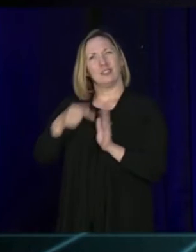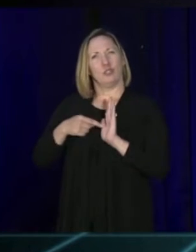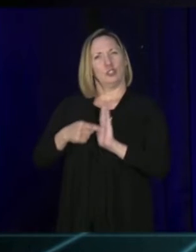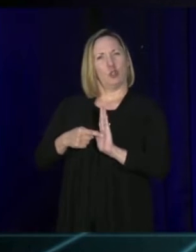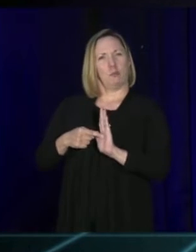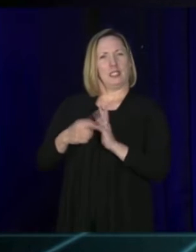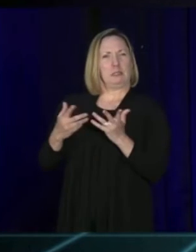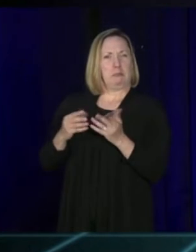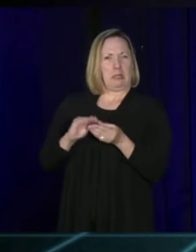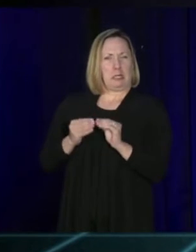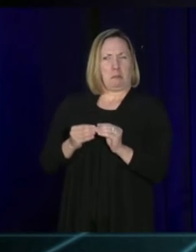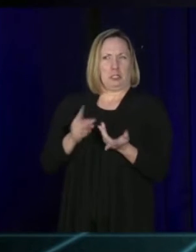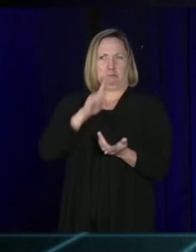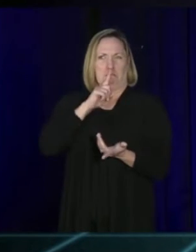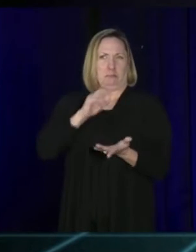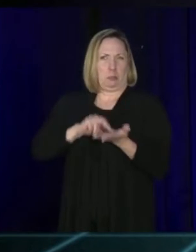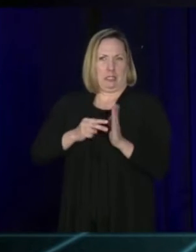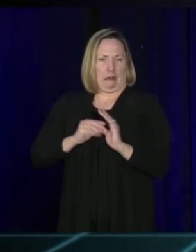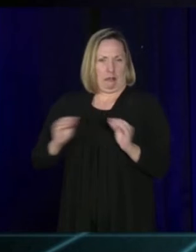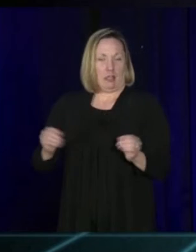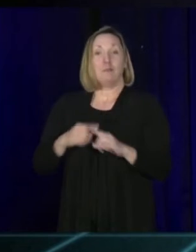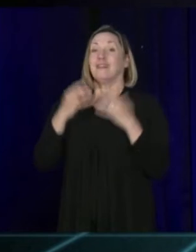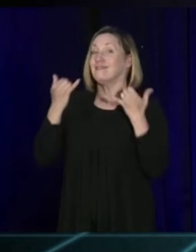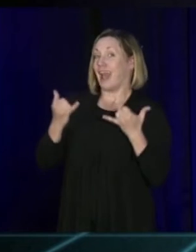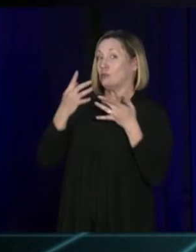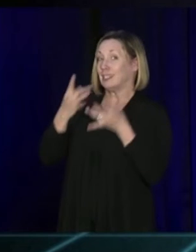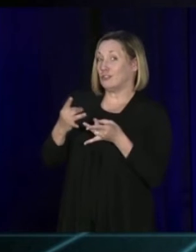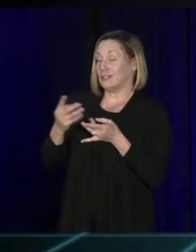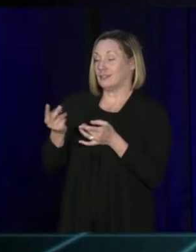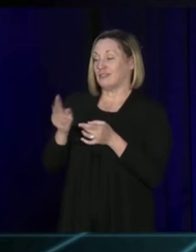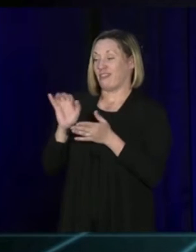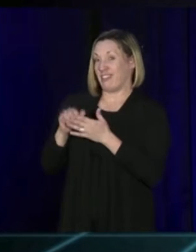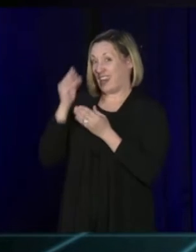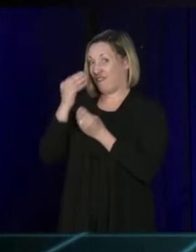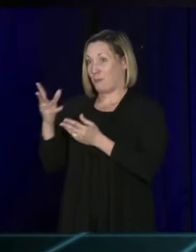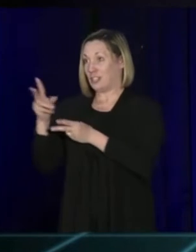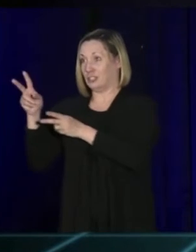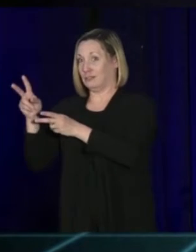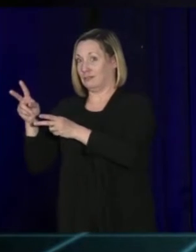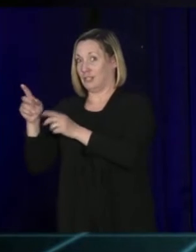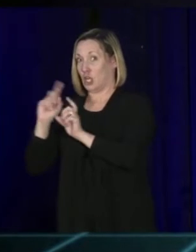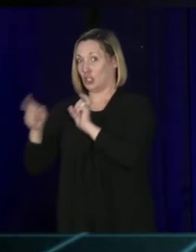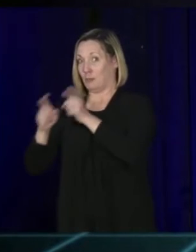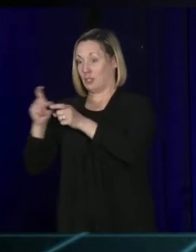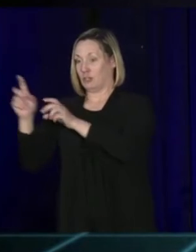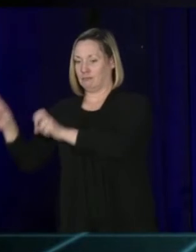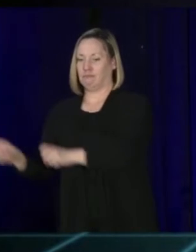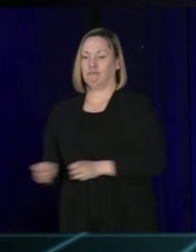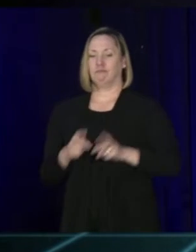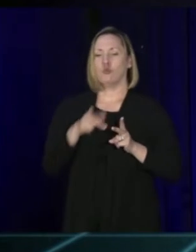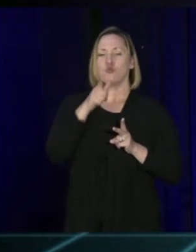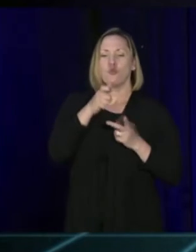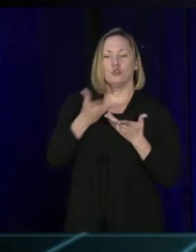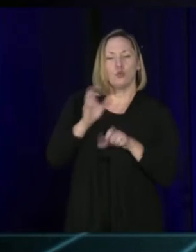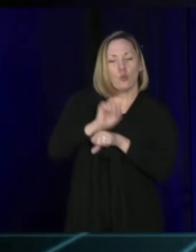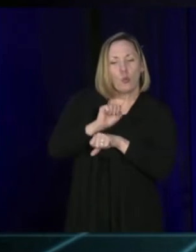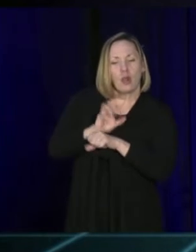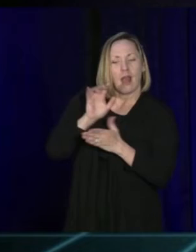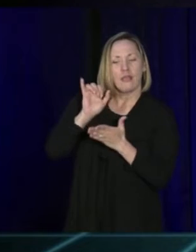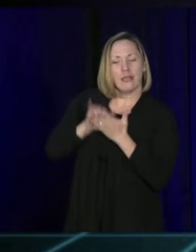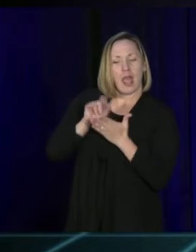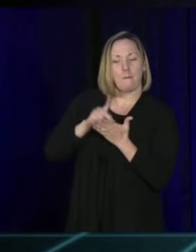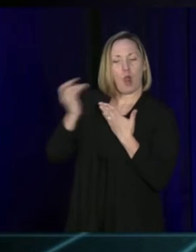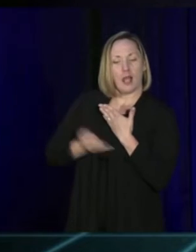tell me anything. But what's interesting is I can now take that contributor circle and then identify, okay, who's doing all the work in that project.